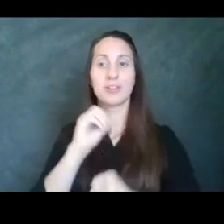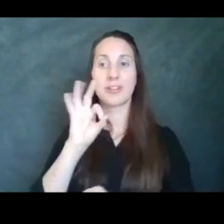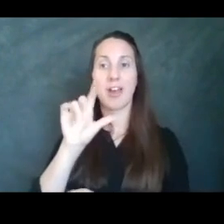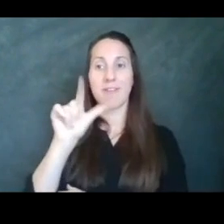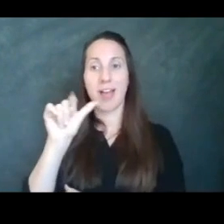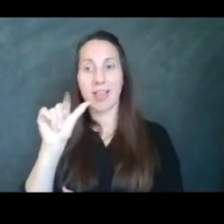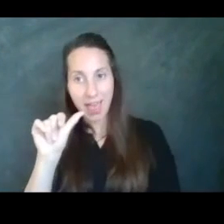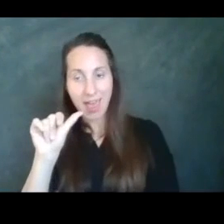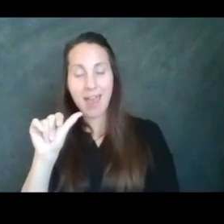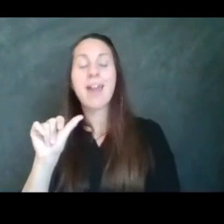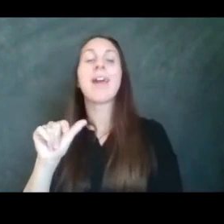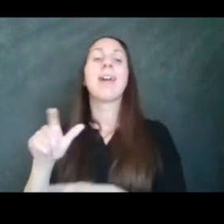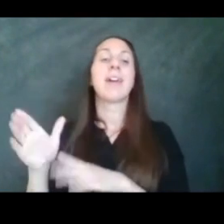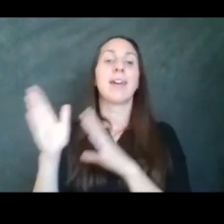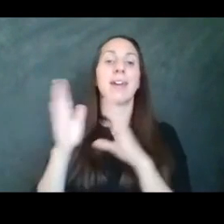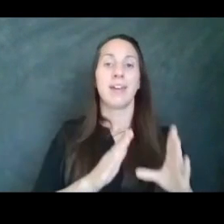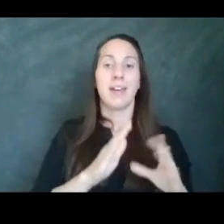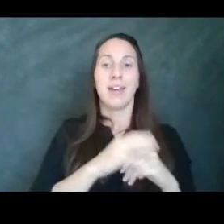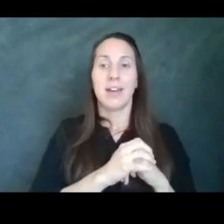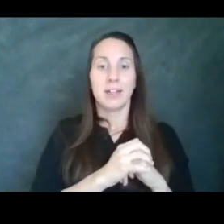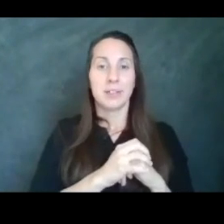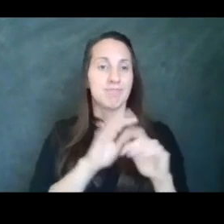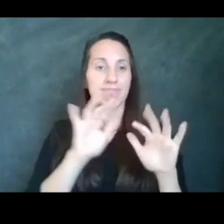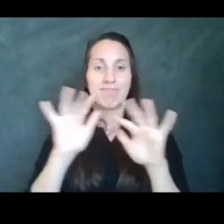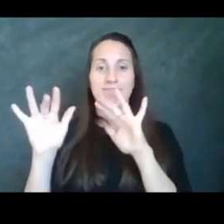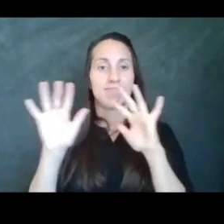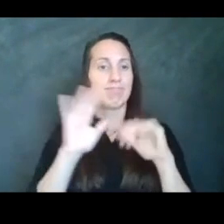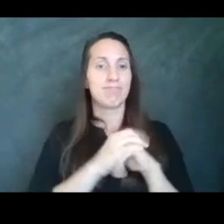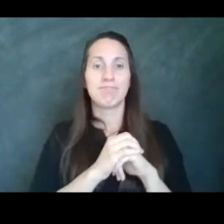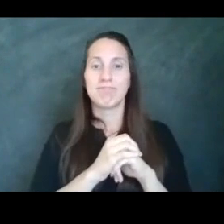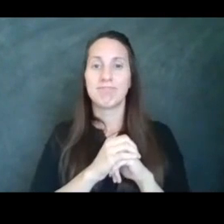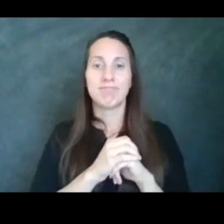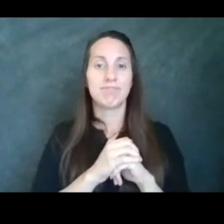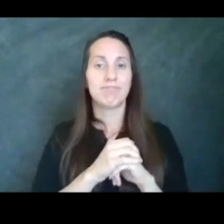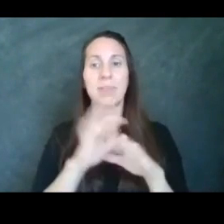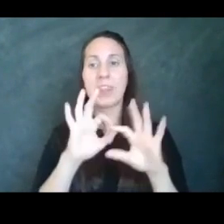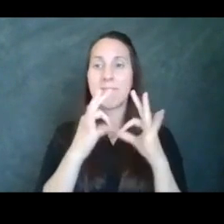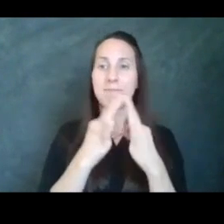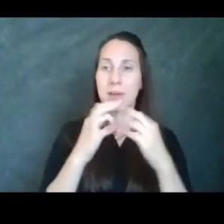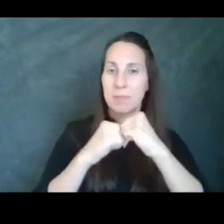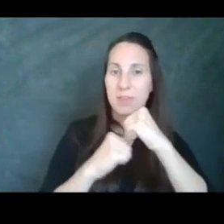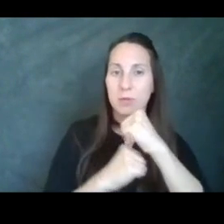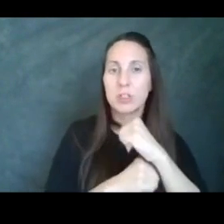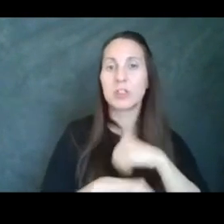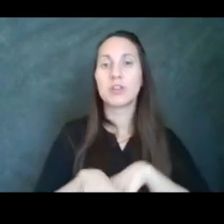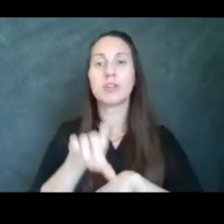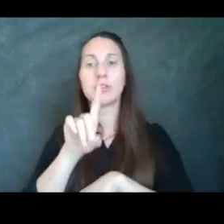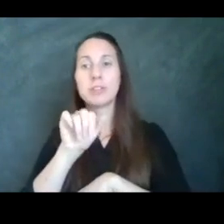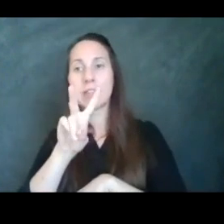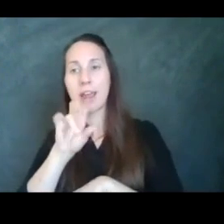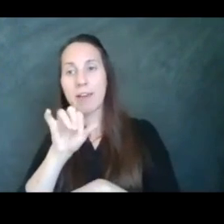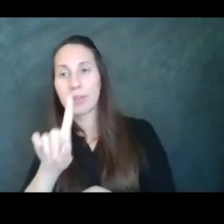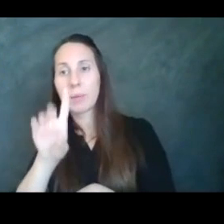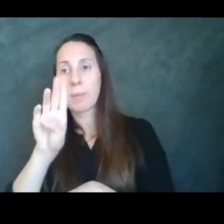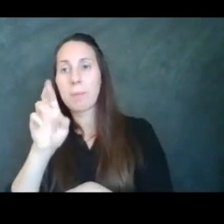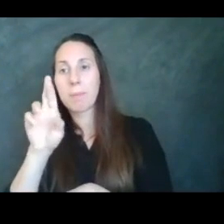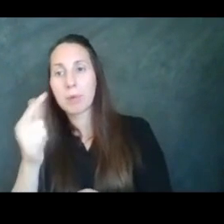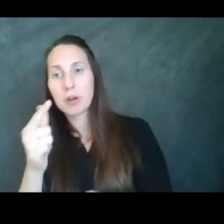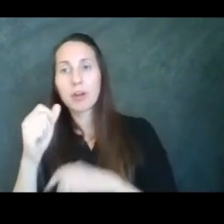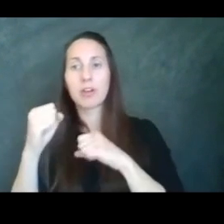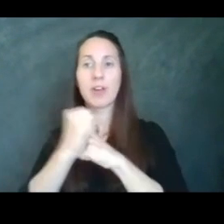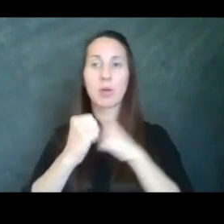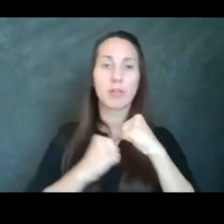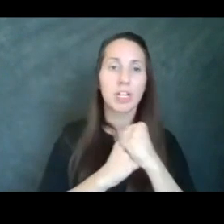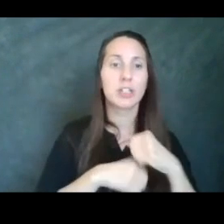and Guilford Glazer Philanthropies, the Charles and Lynn Schusterman Family Foundation, the David Berg Foundation, and the